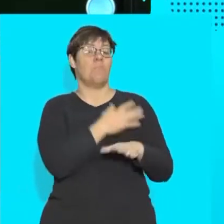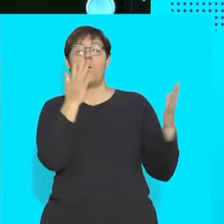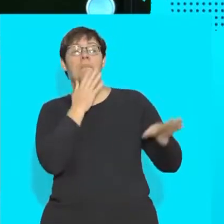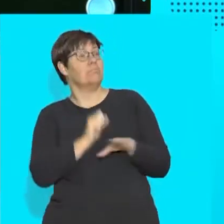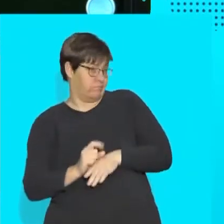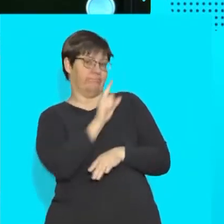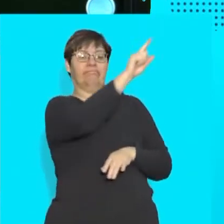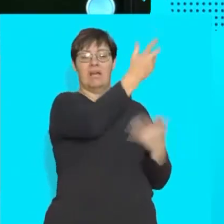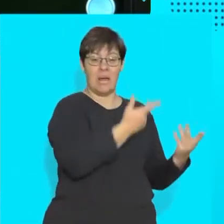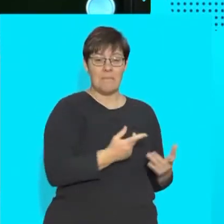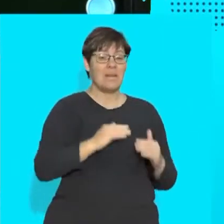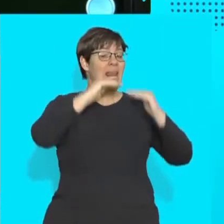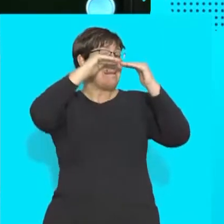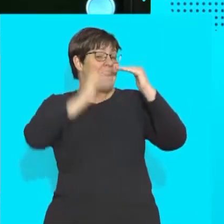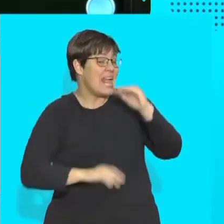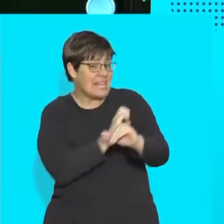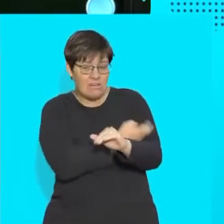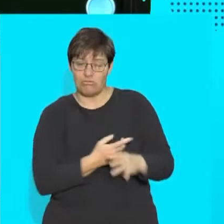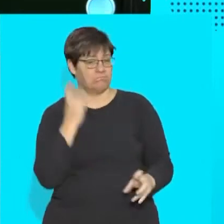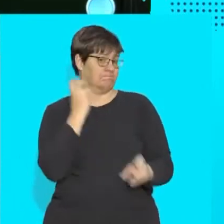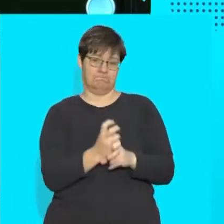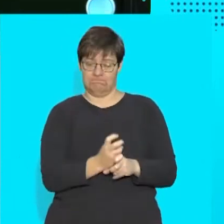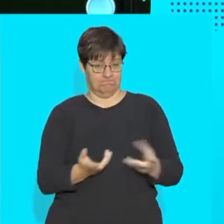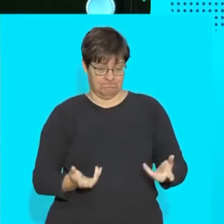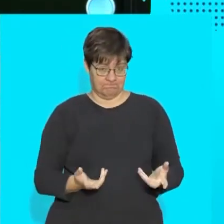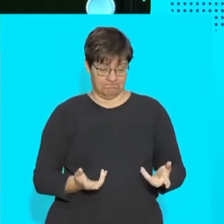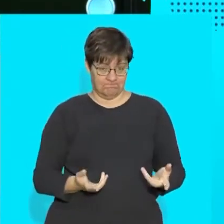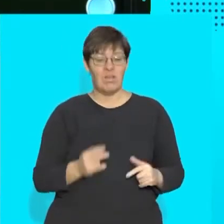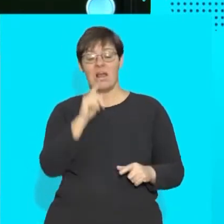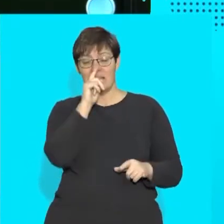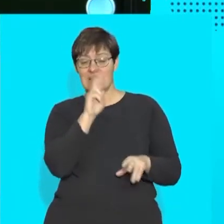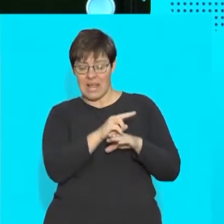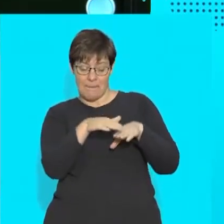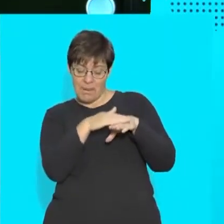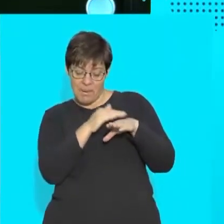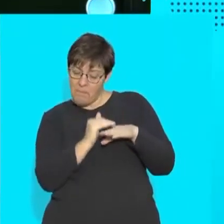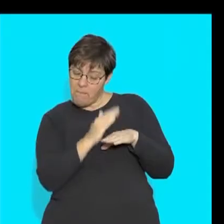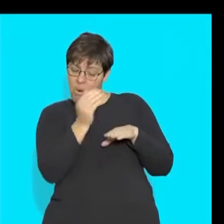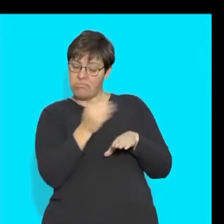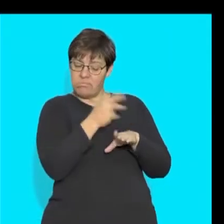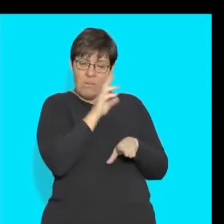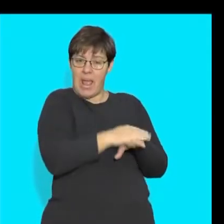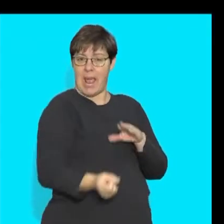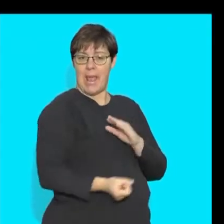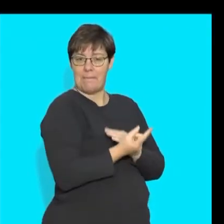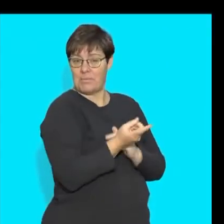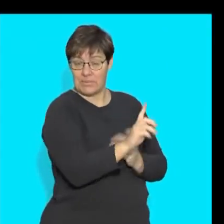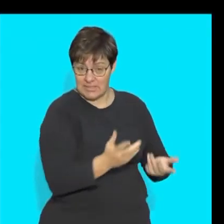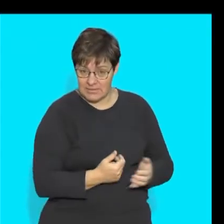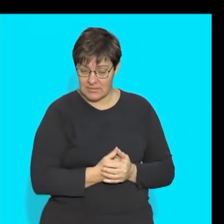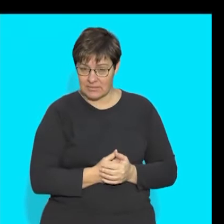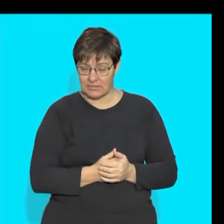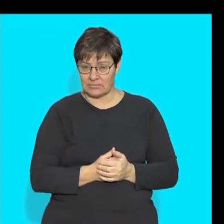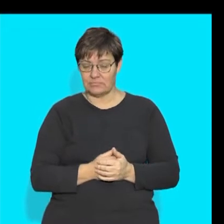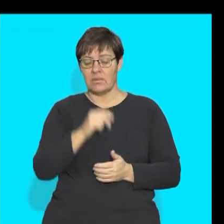even happier. So we're going to look at what happens when we give them more than the minimum energy.